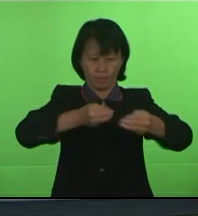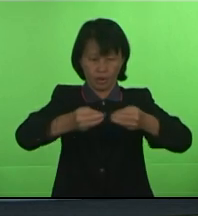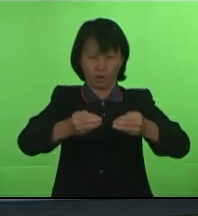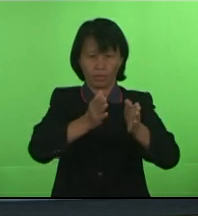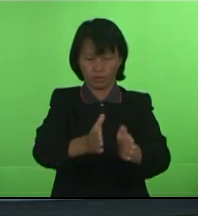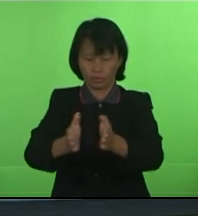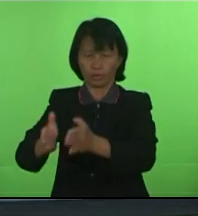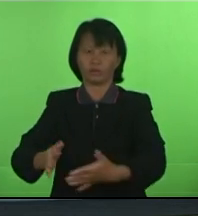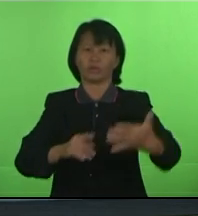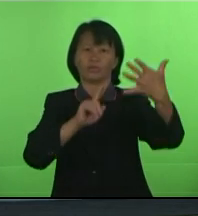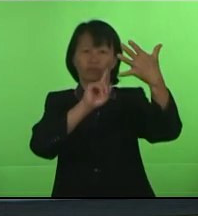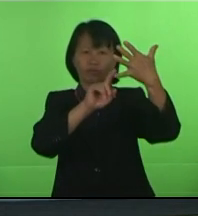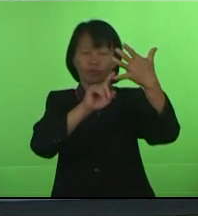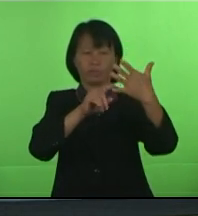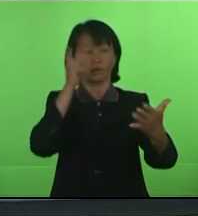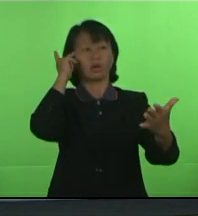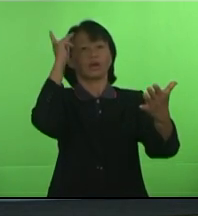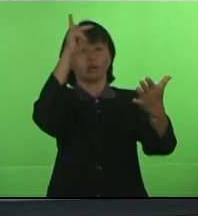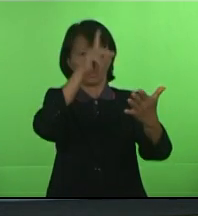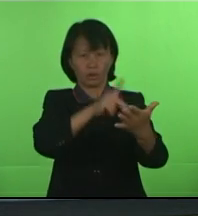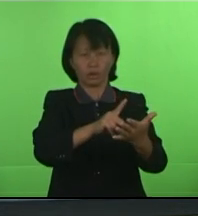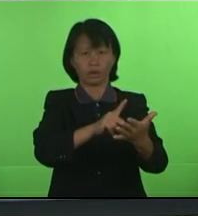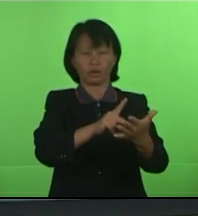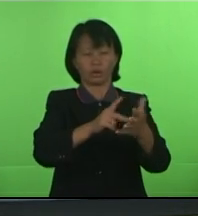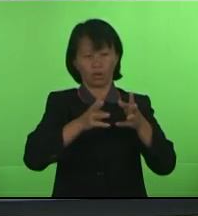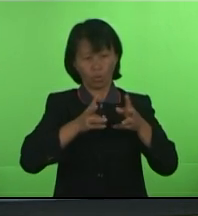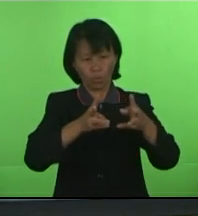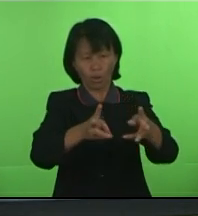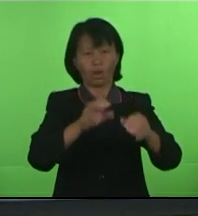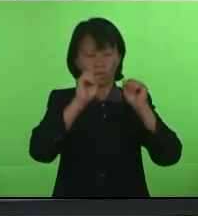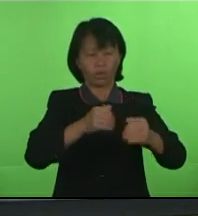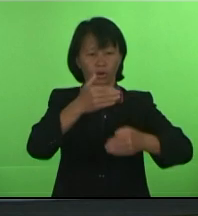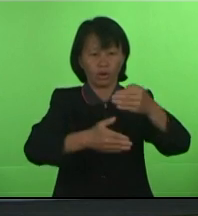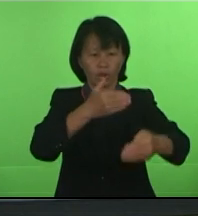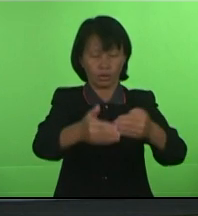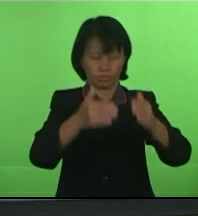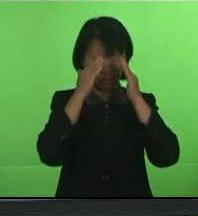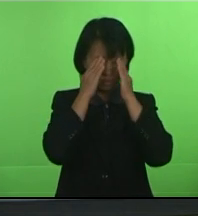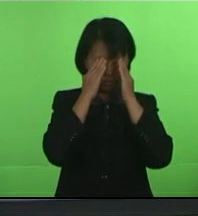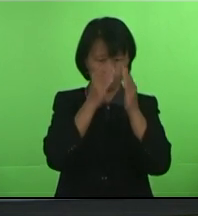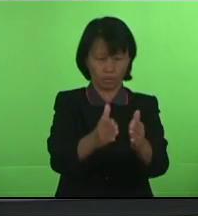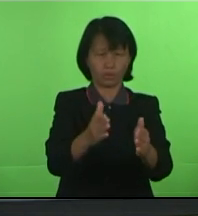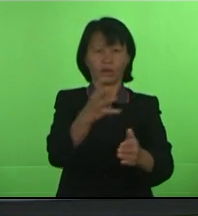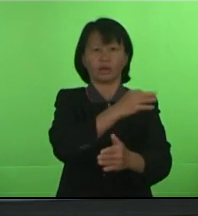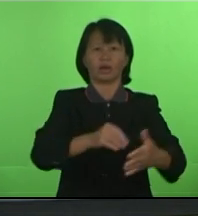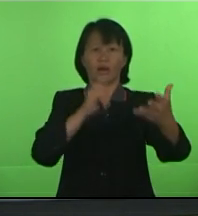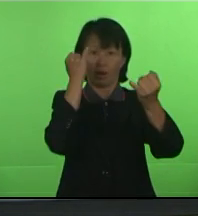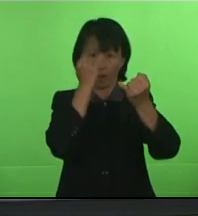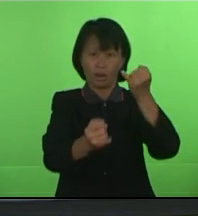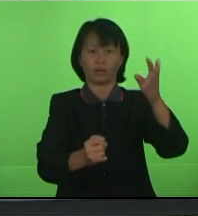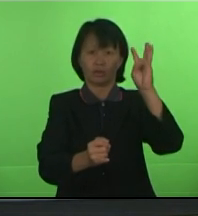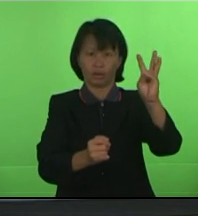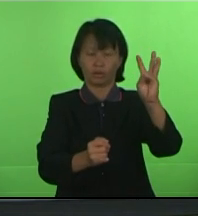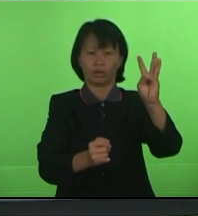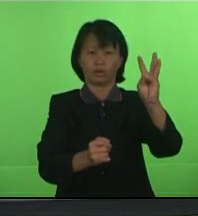strategies. Fifth, identify ways that you can improve your concentration. And the last one, but